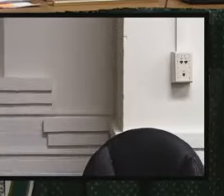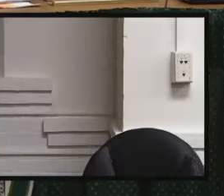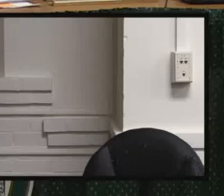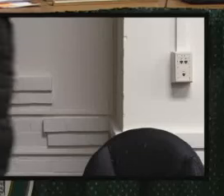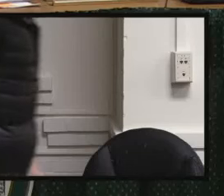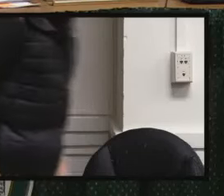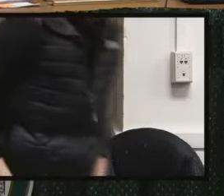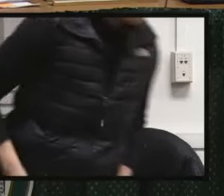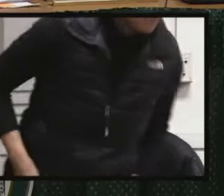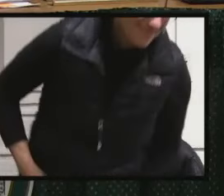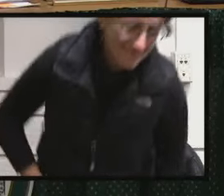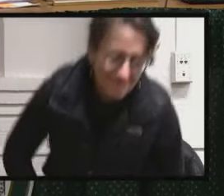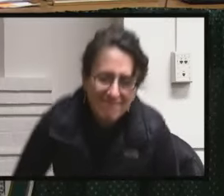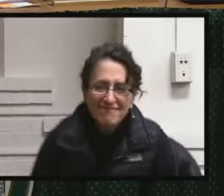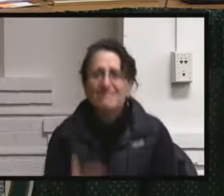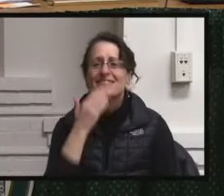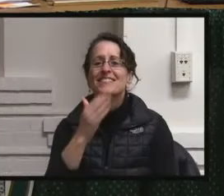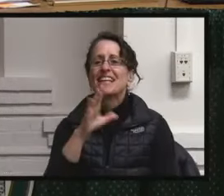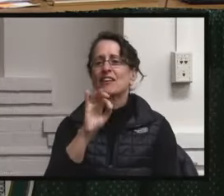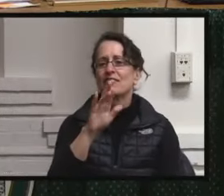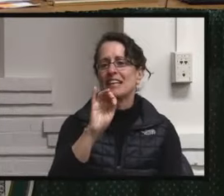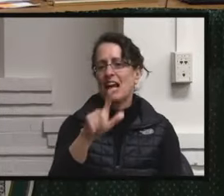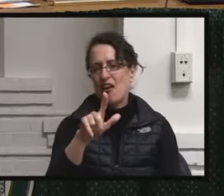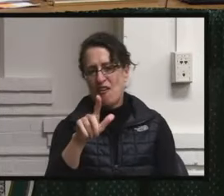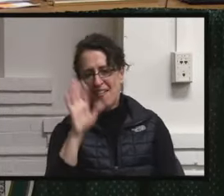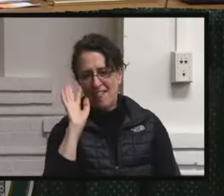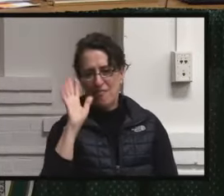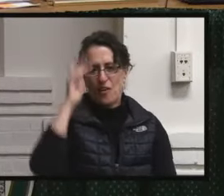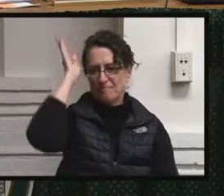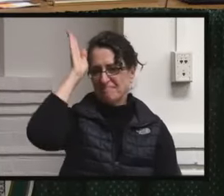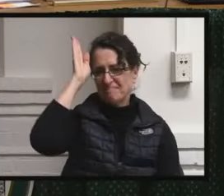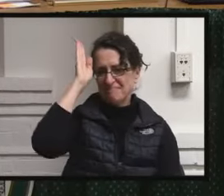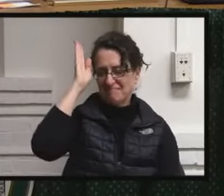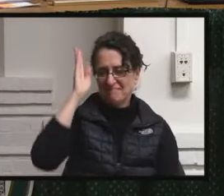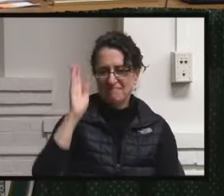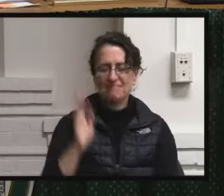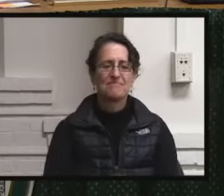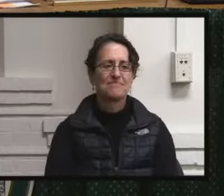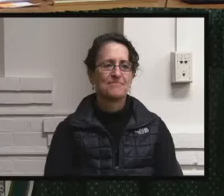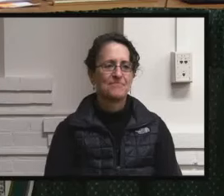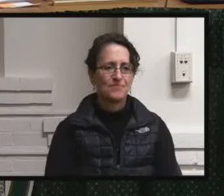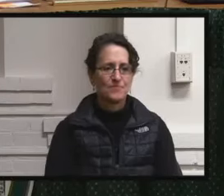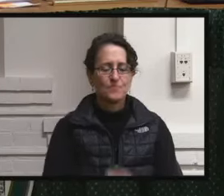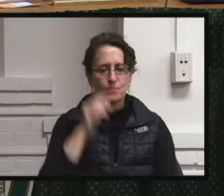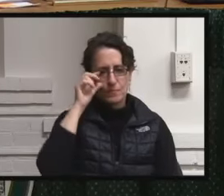coming. So we'll also move up on the agenda the